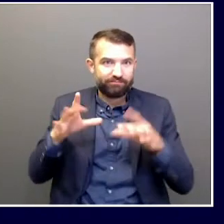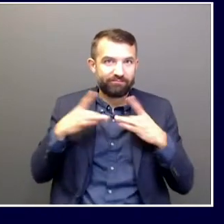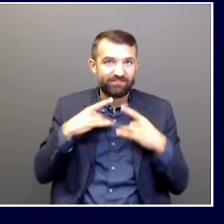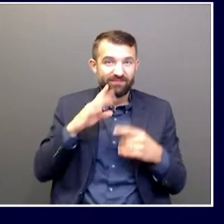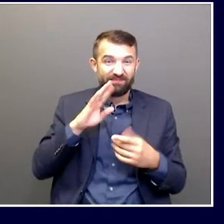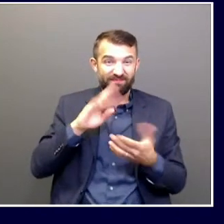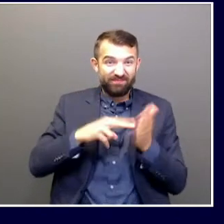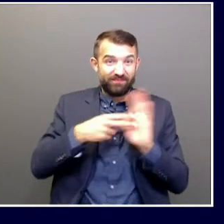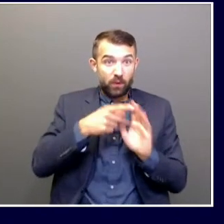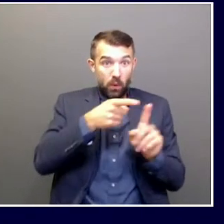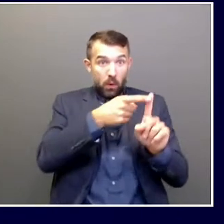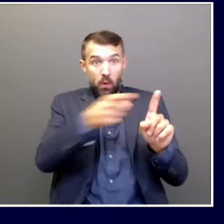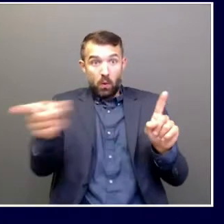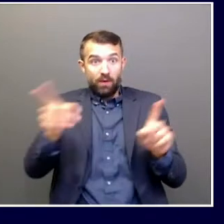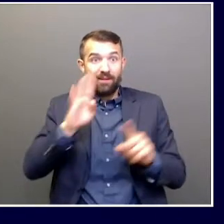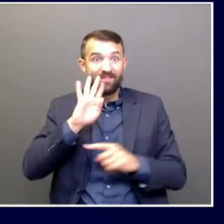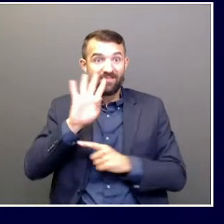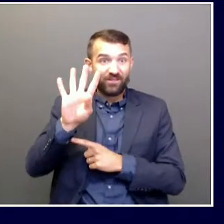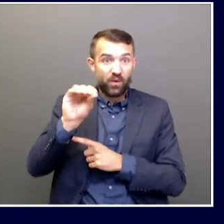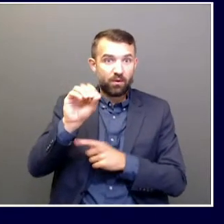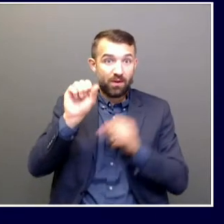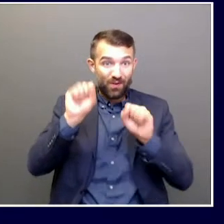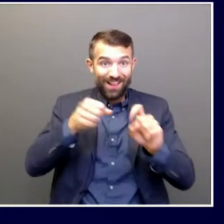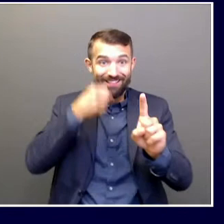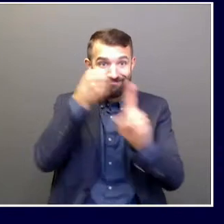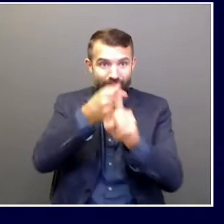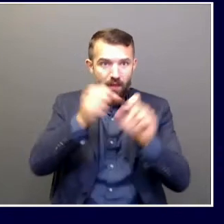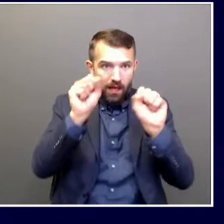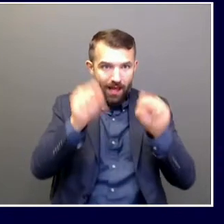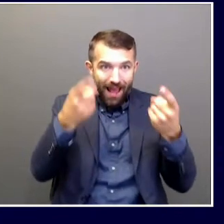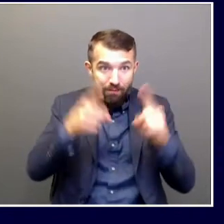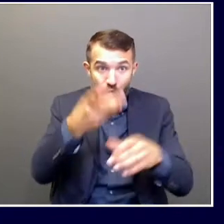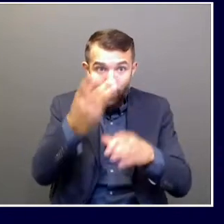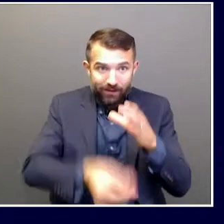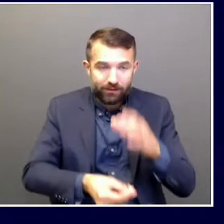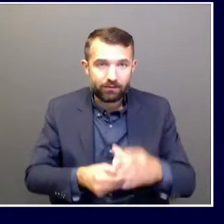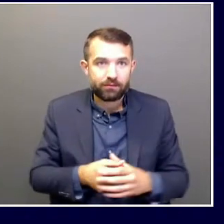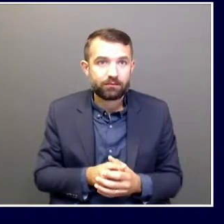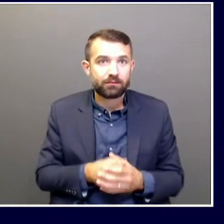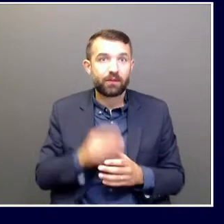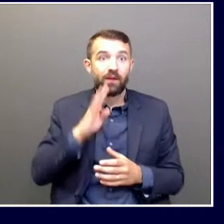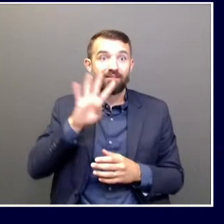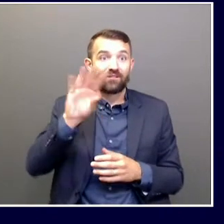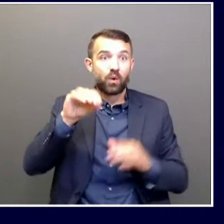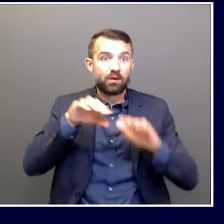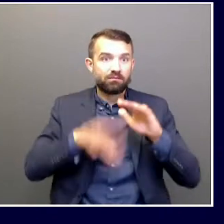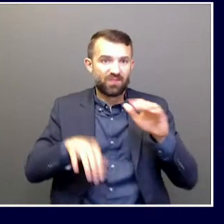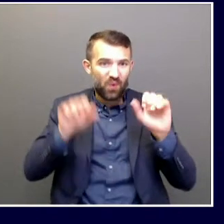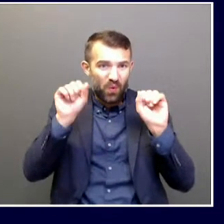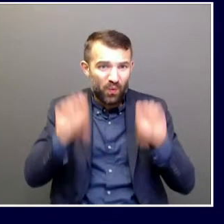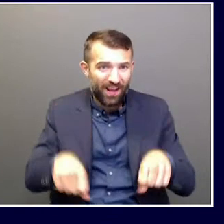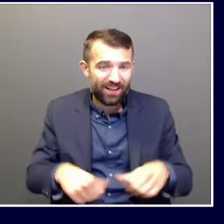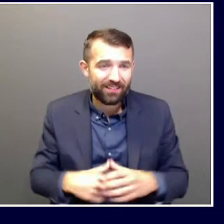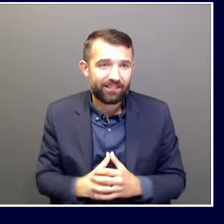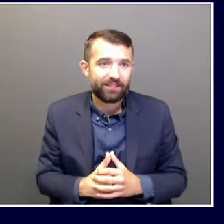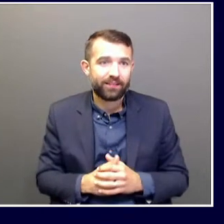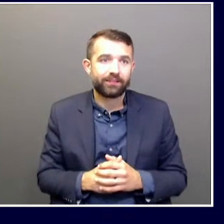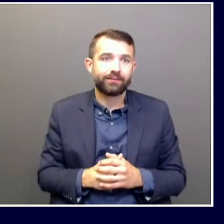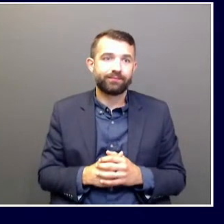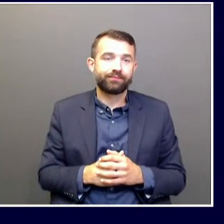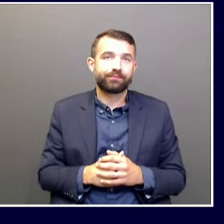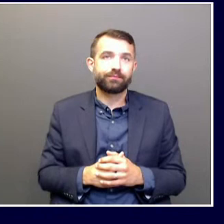you. And if you're under 40, it can happen to you as well. I think that you can't fool yourself